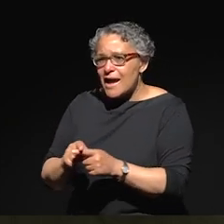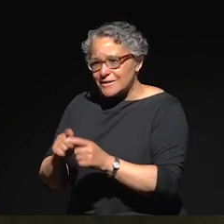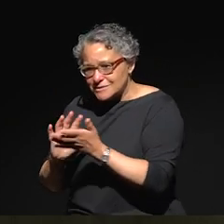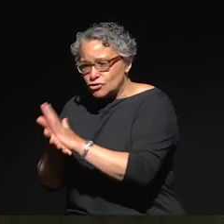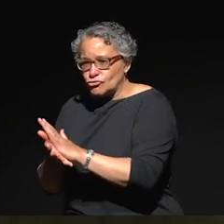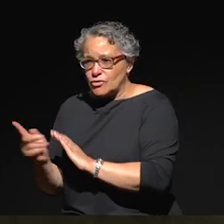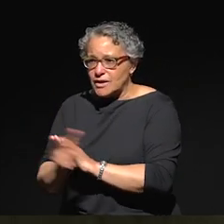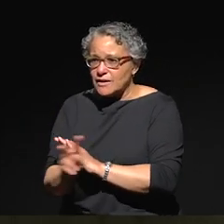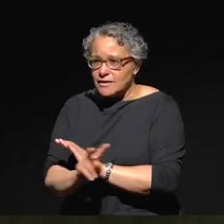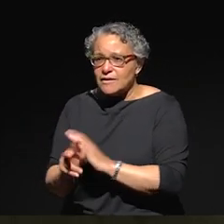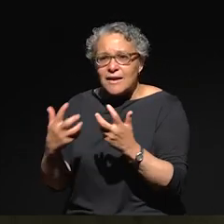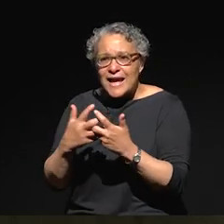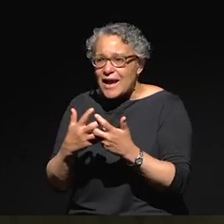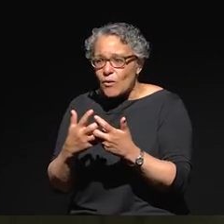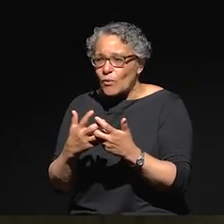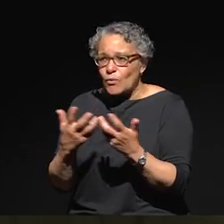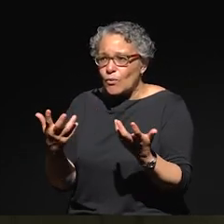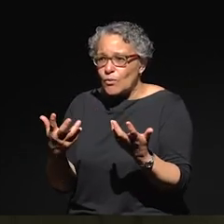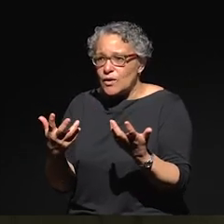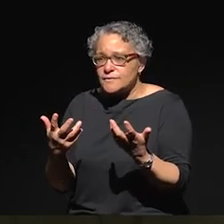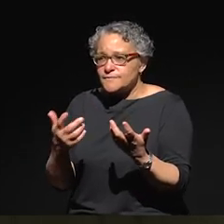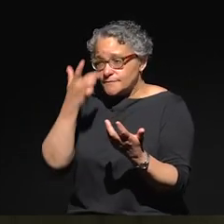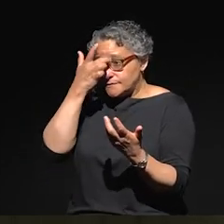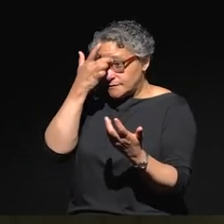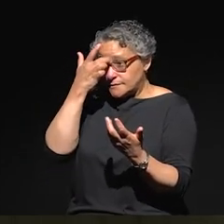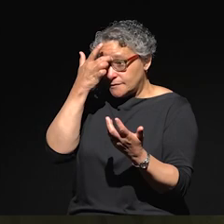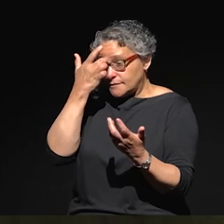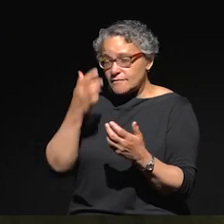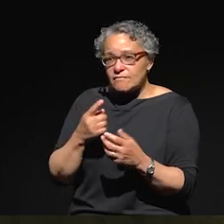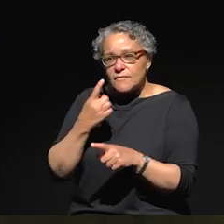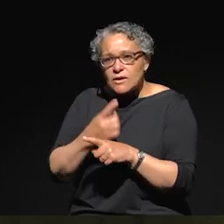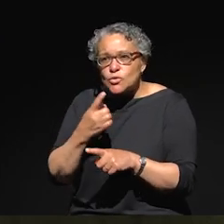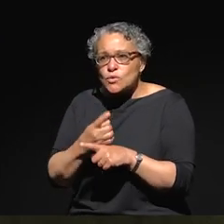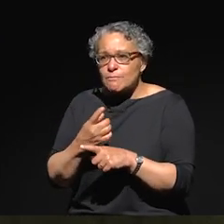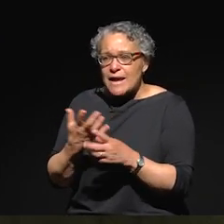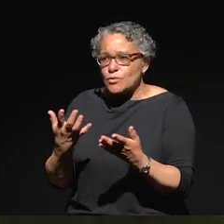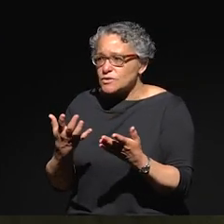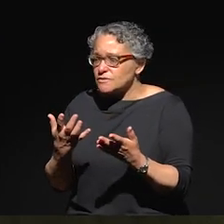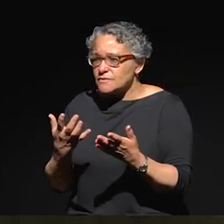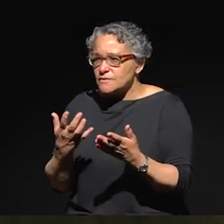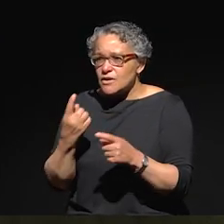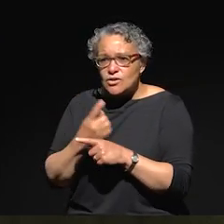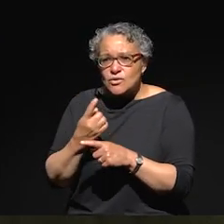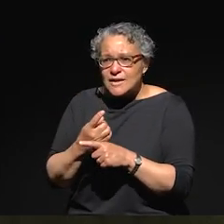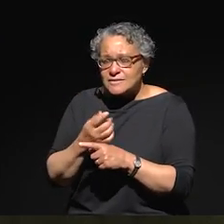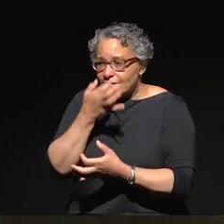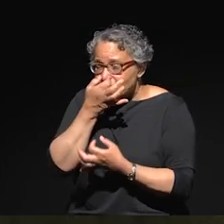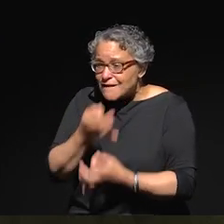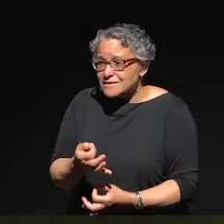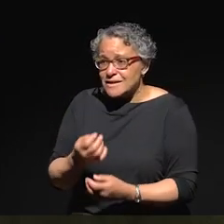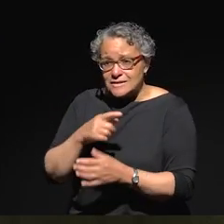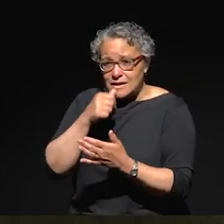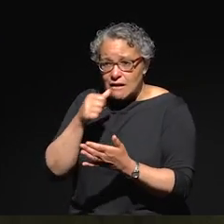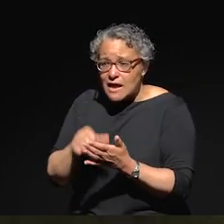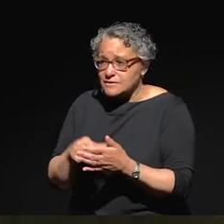measuring buildings, of surveying, and it talks about art theory. I mean, it's fascinating on a number of